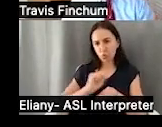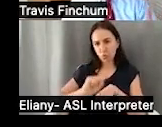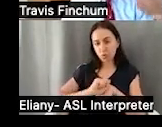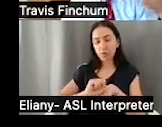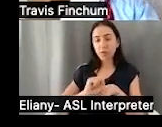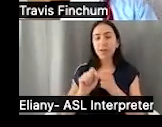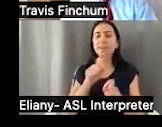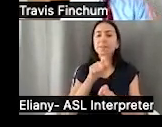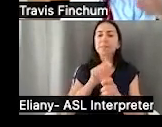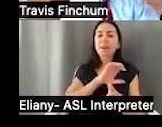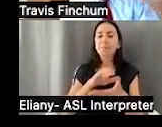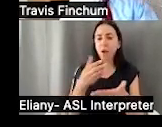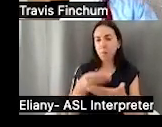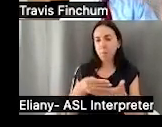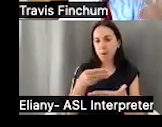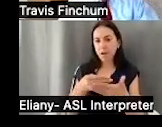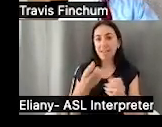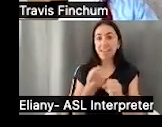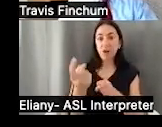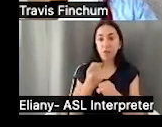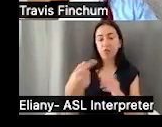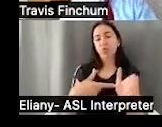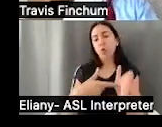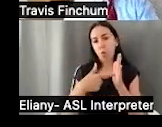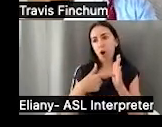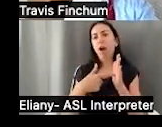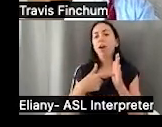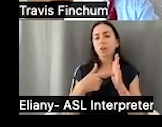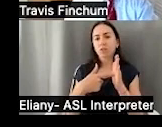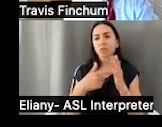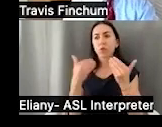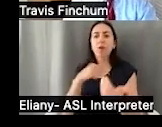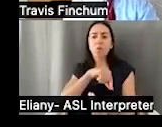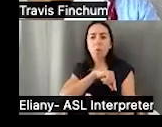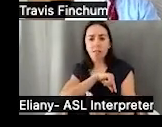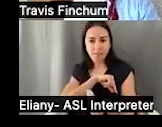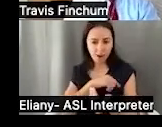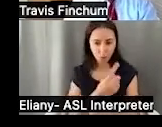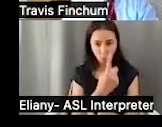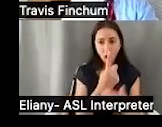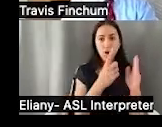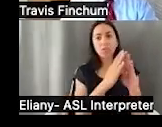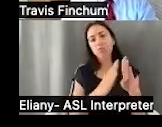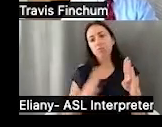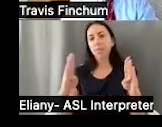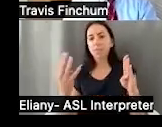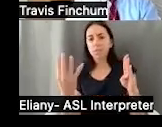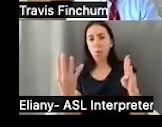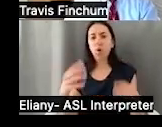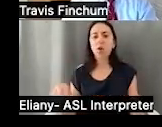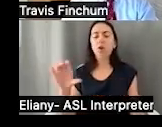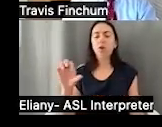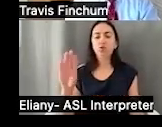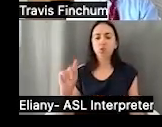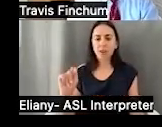certain amount each year in order to get either 1 credit or up to 4 credits, or sometimes